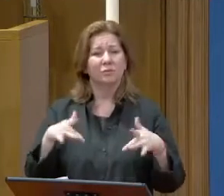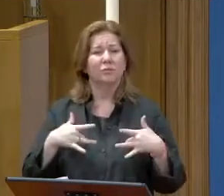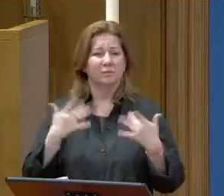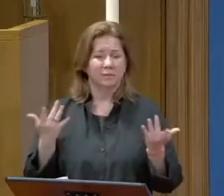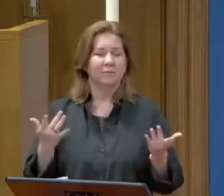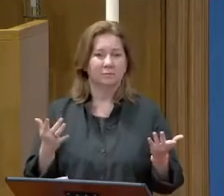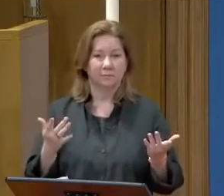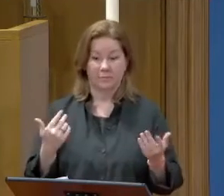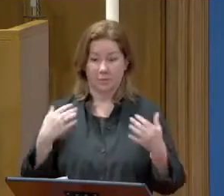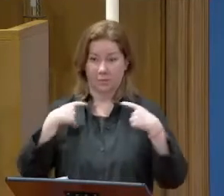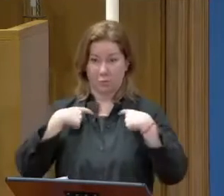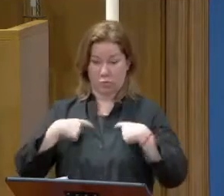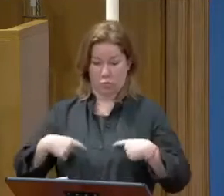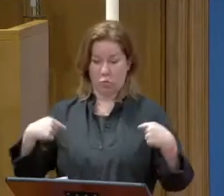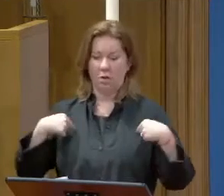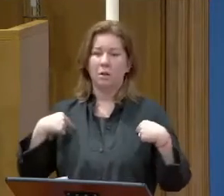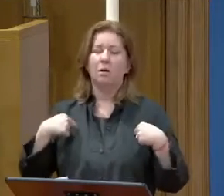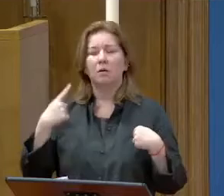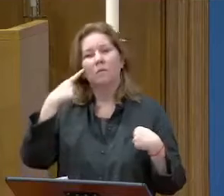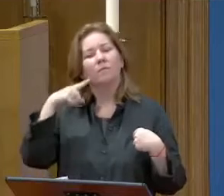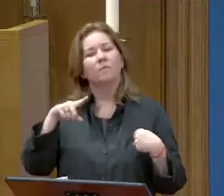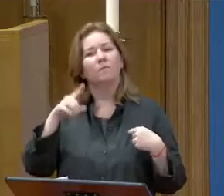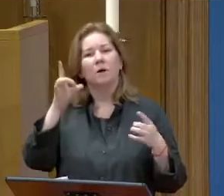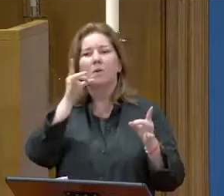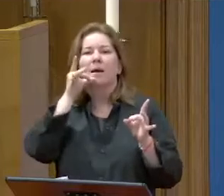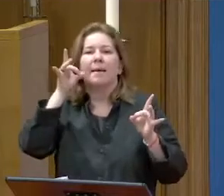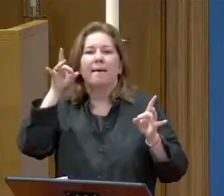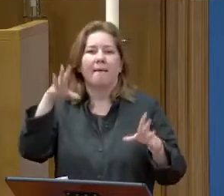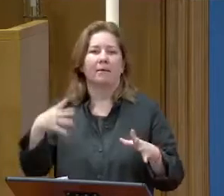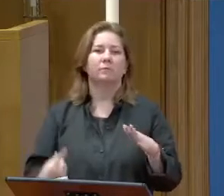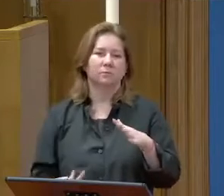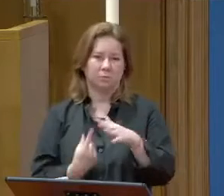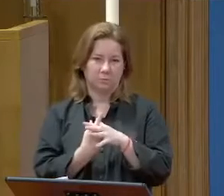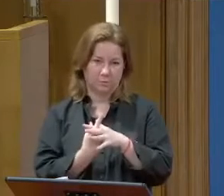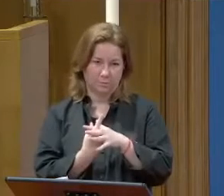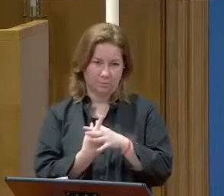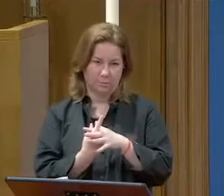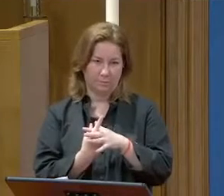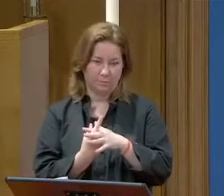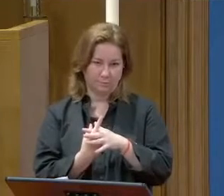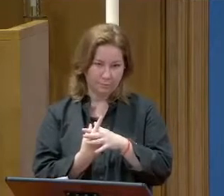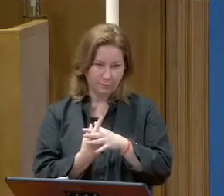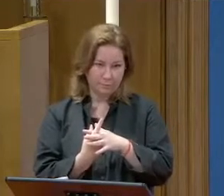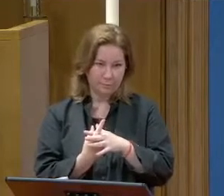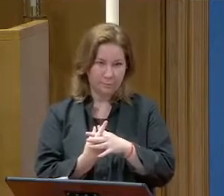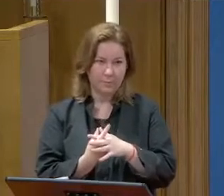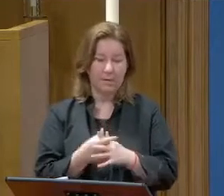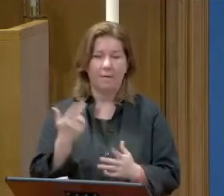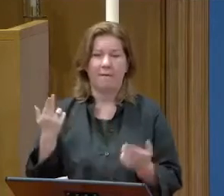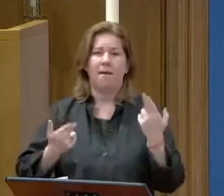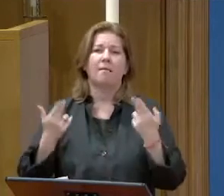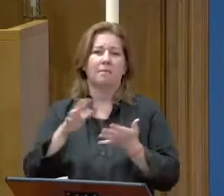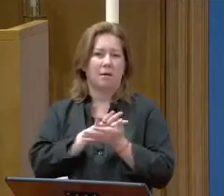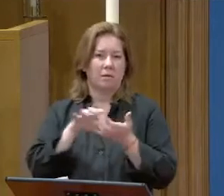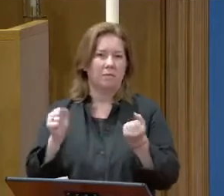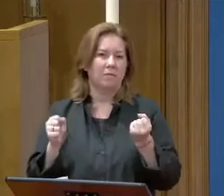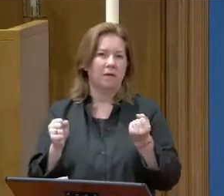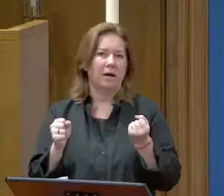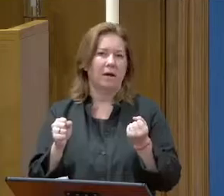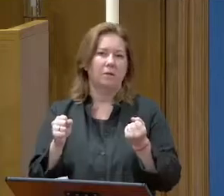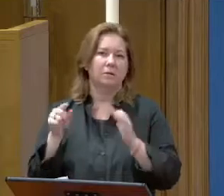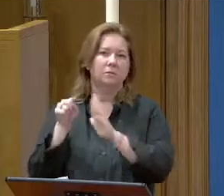stole when hatred rears its ugly head and when gun violence takes innocent